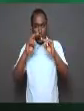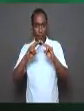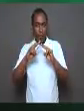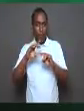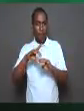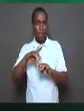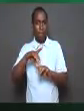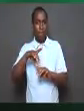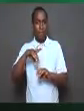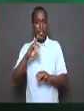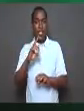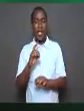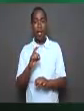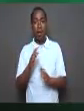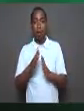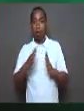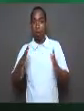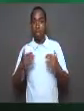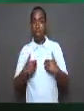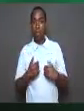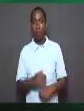single lens microscope.